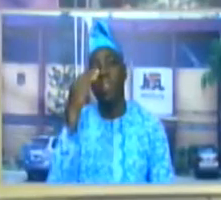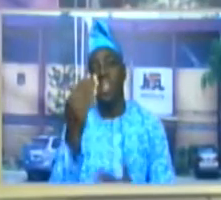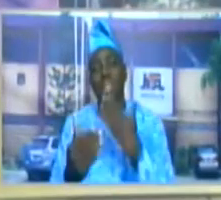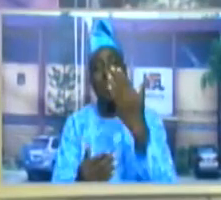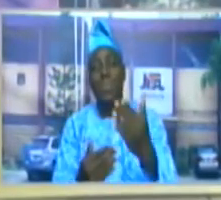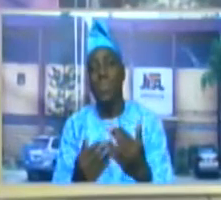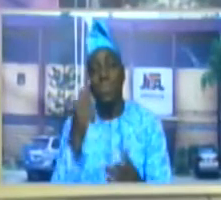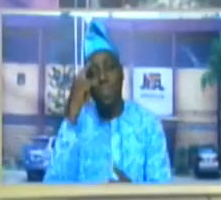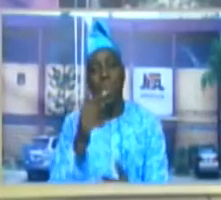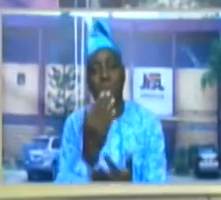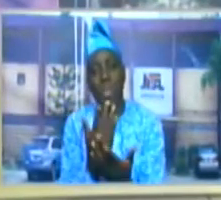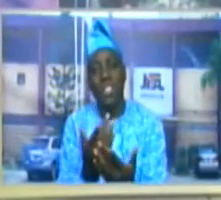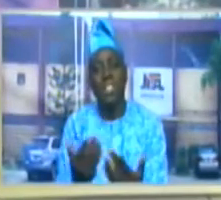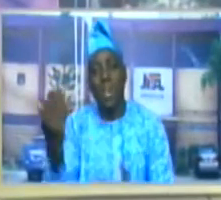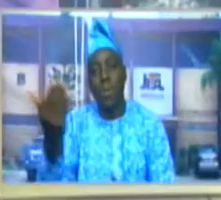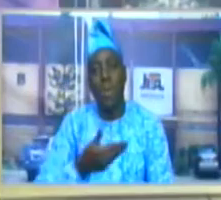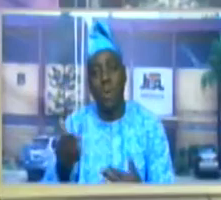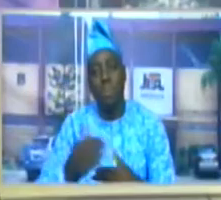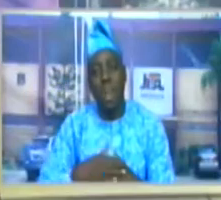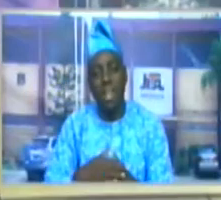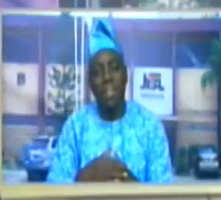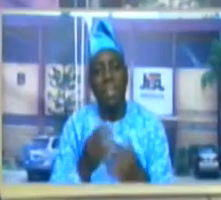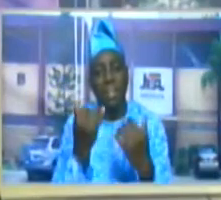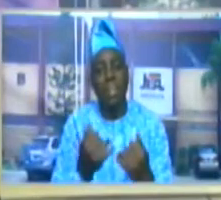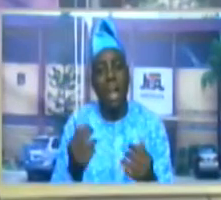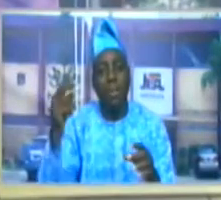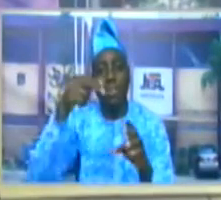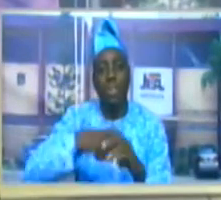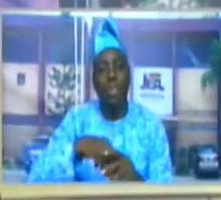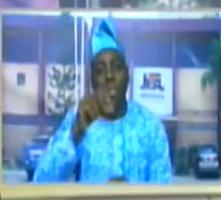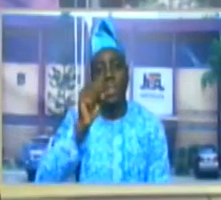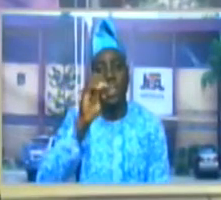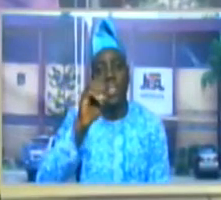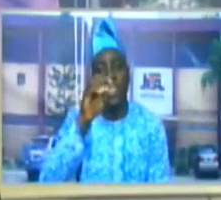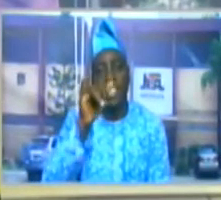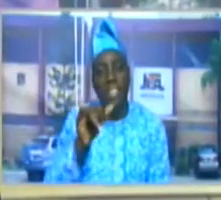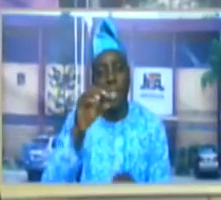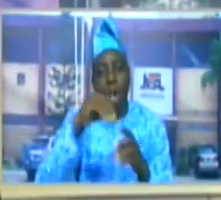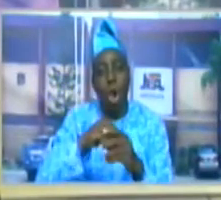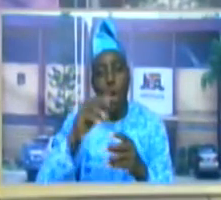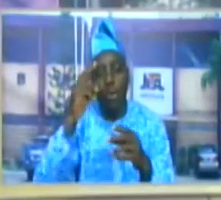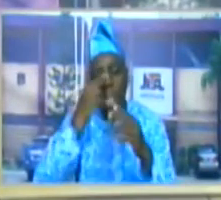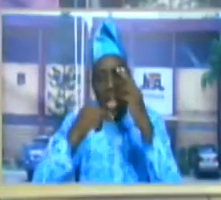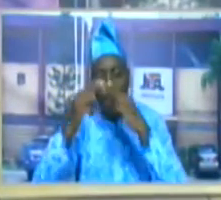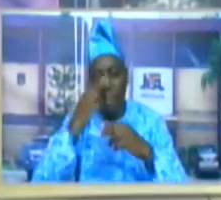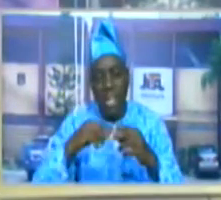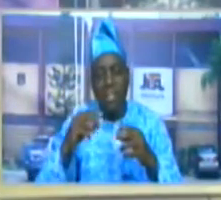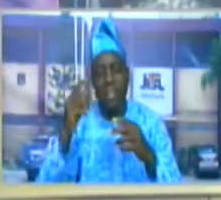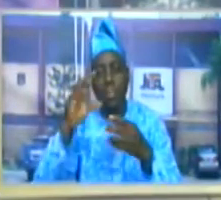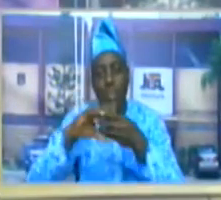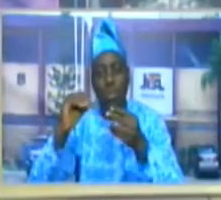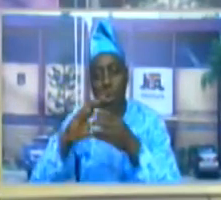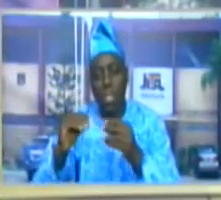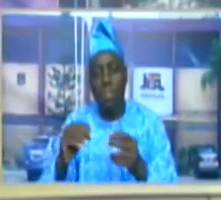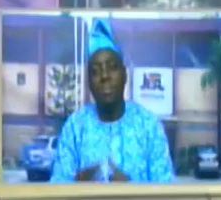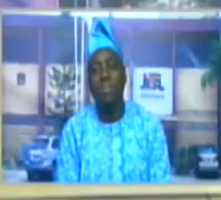Thank you and welcome back. Let's now join Oluwaseyi Adeleye on Entertainment Desk for latest in